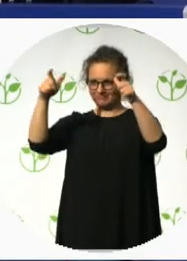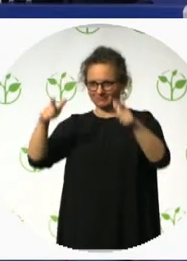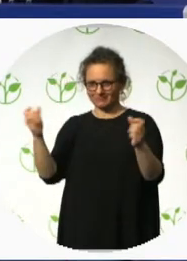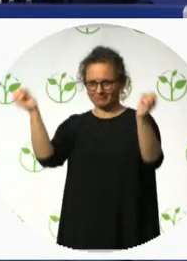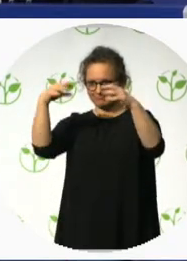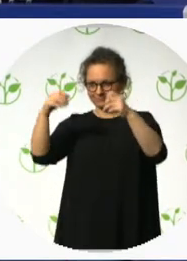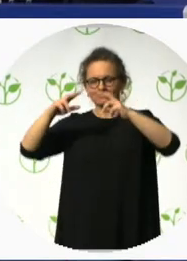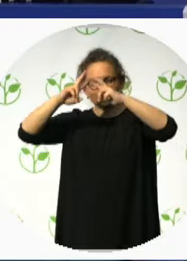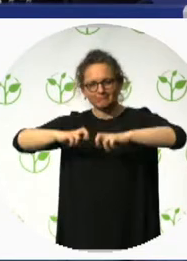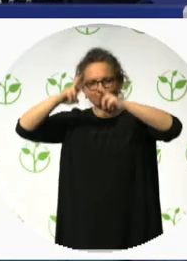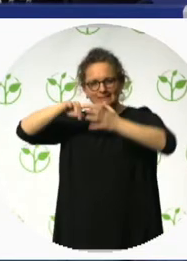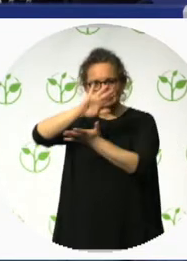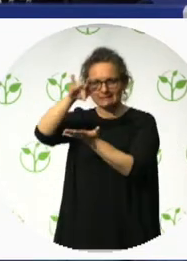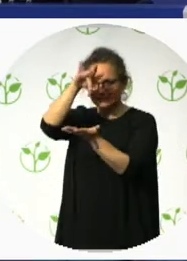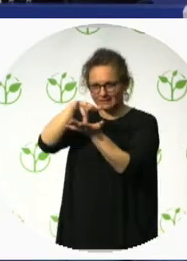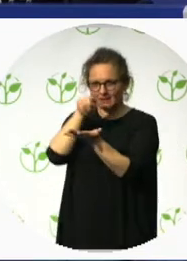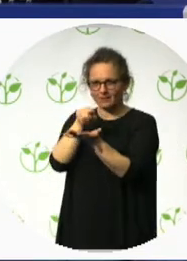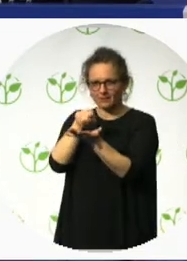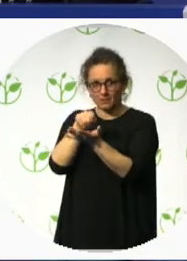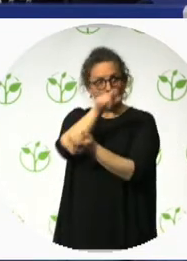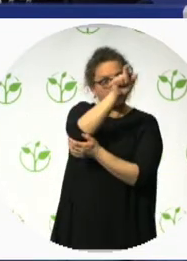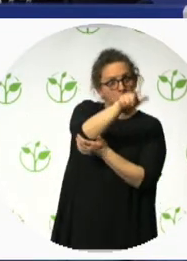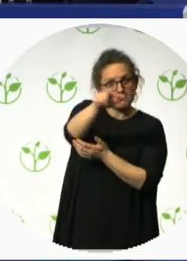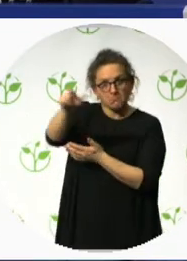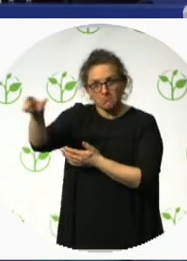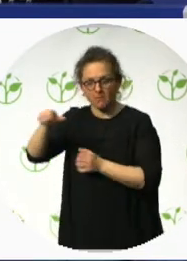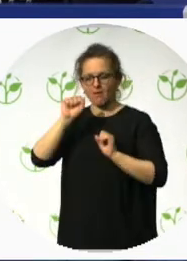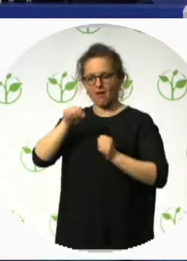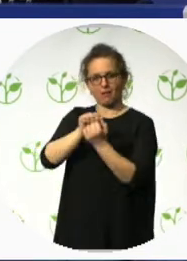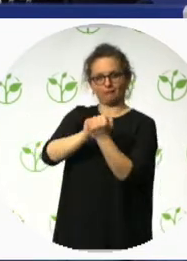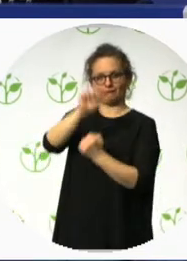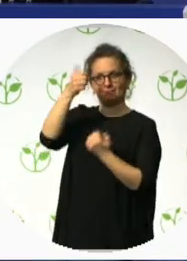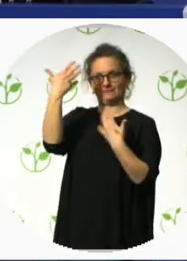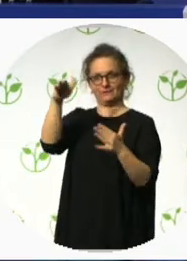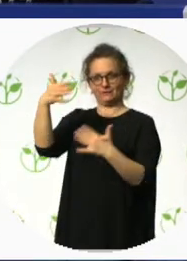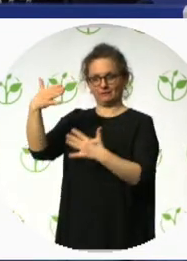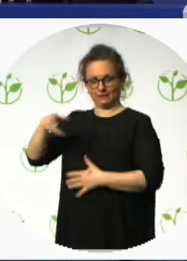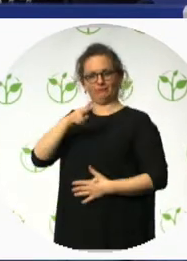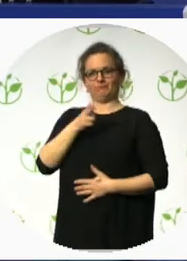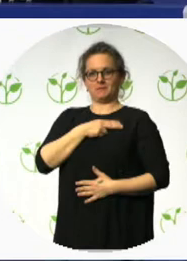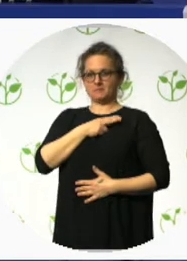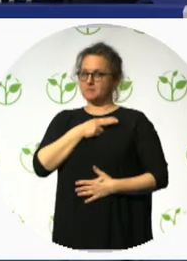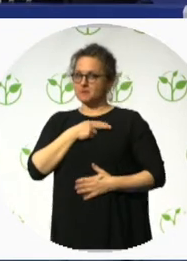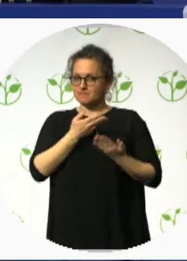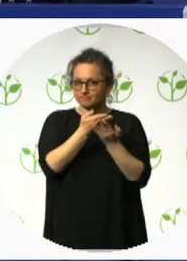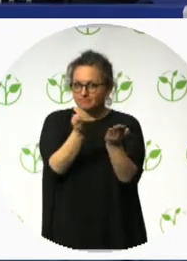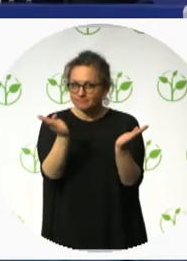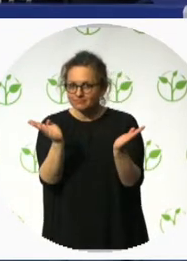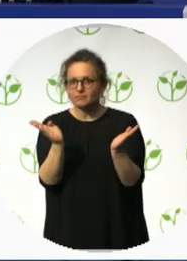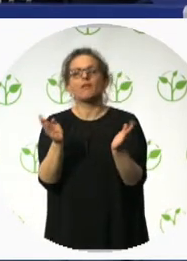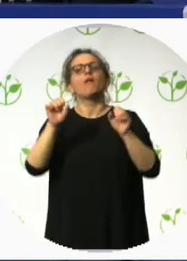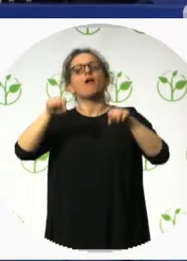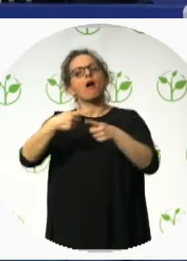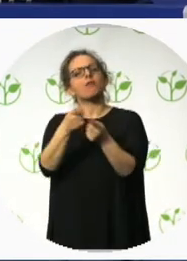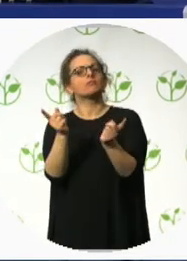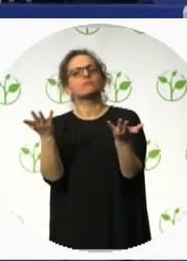different conferences internationally and public activities to raise the awareness of the existence of sign linguistics